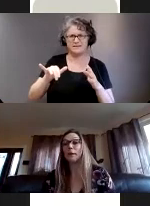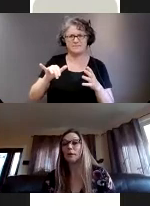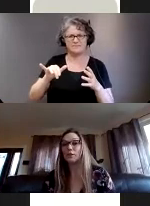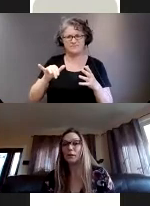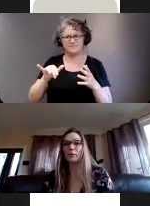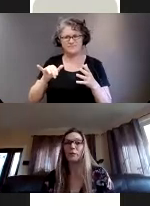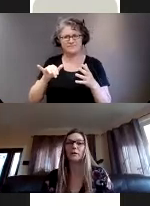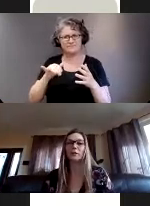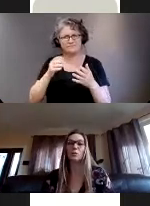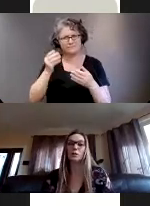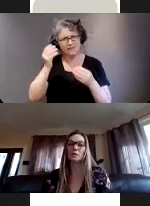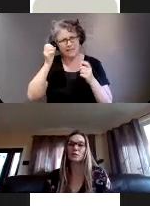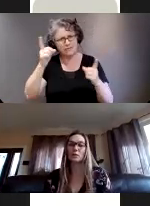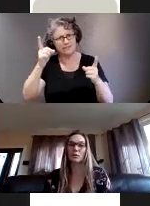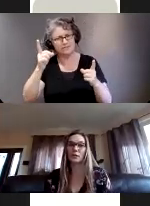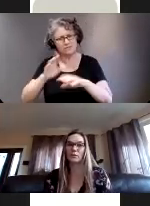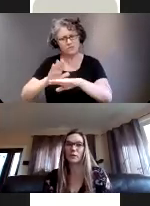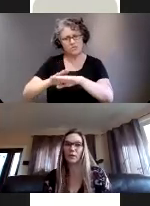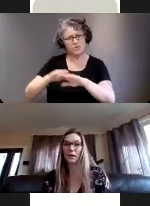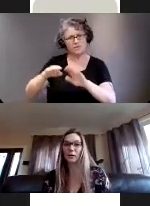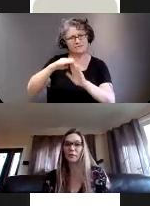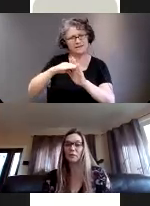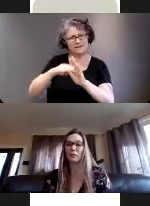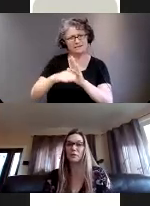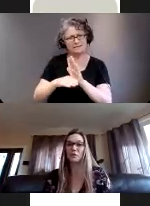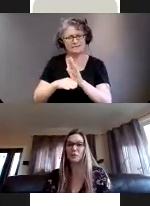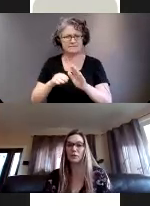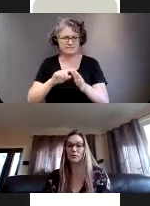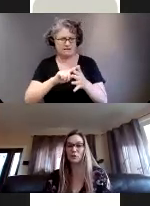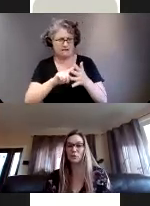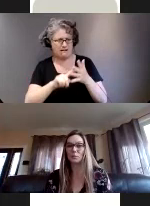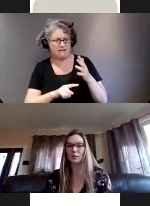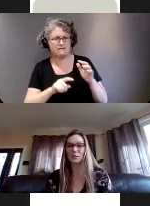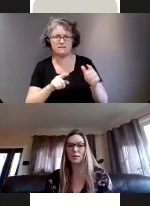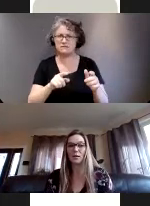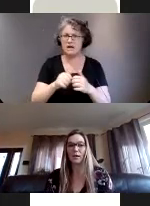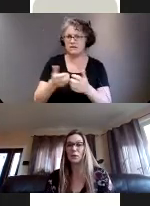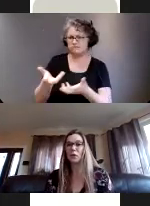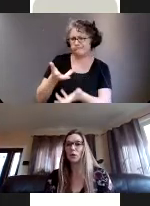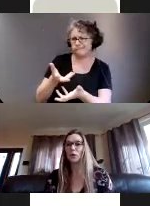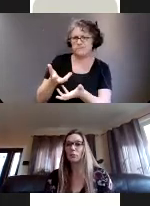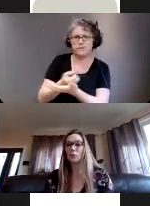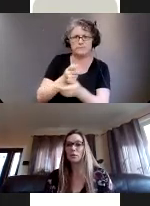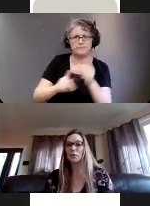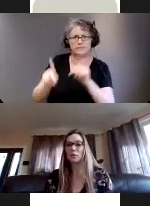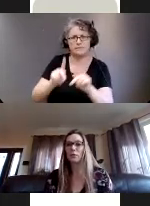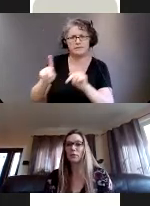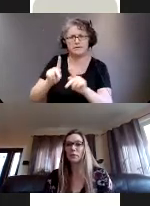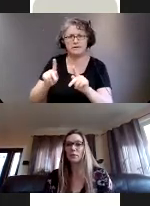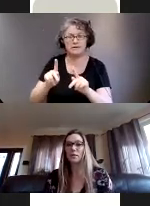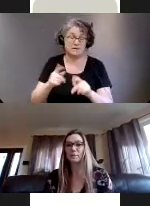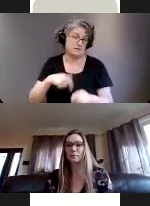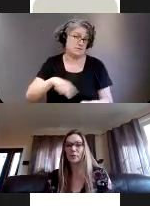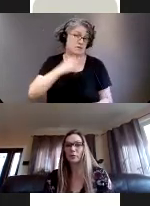becoming better educated, looking at these warning signs that you've identified and how to have these conversations with individuals, because as we know, most often